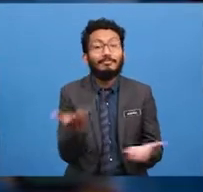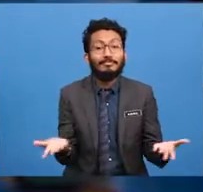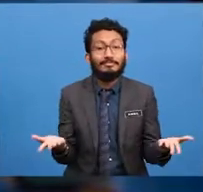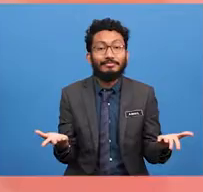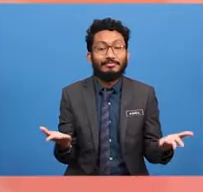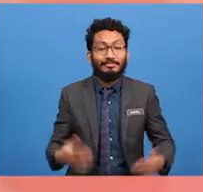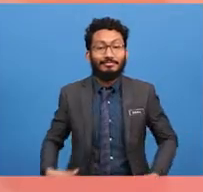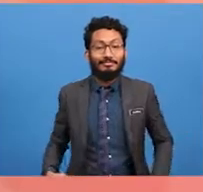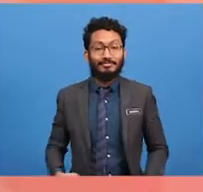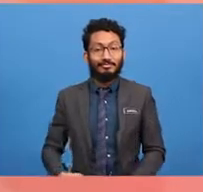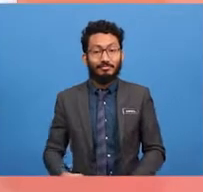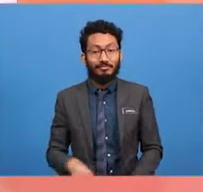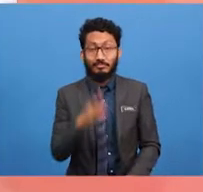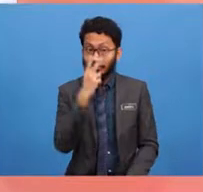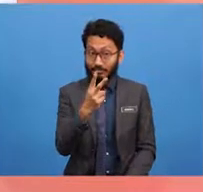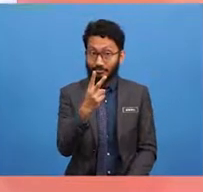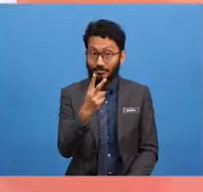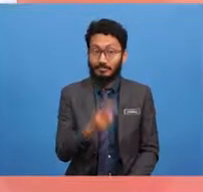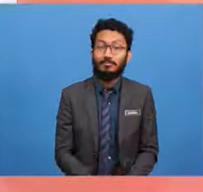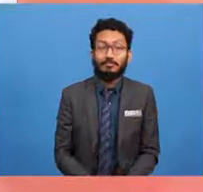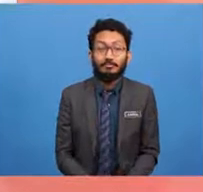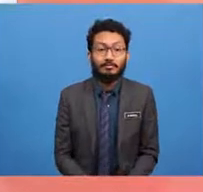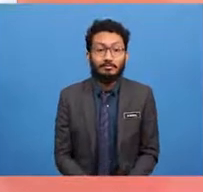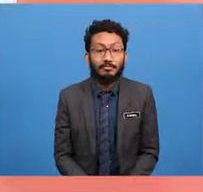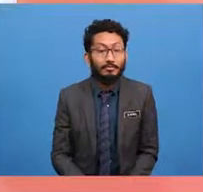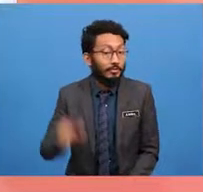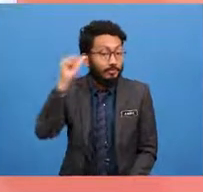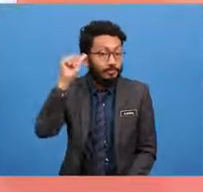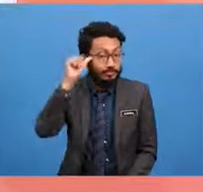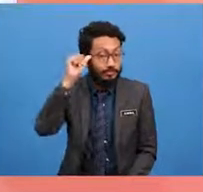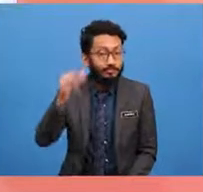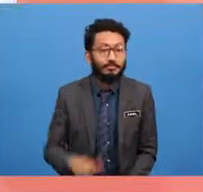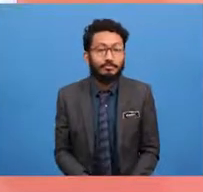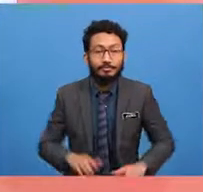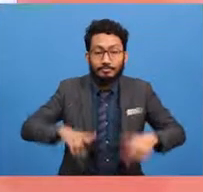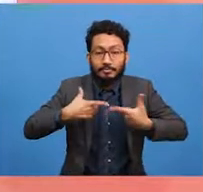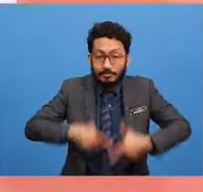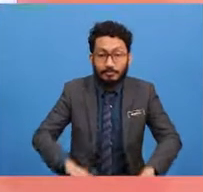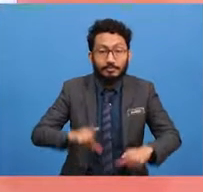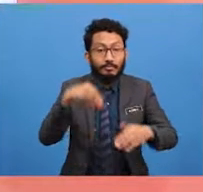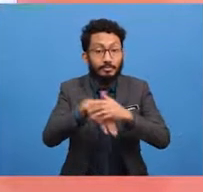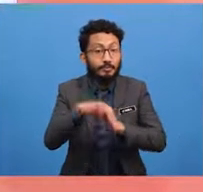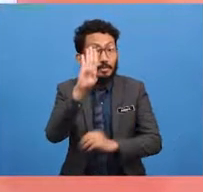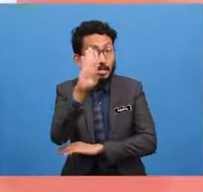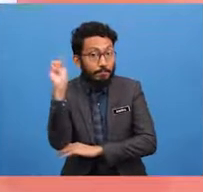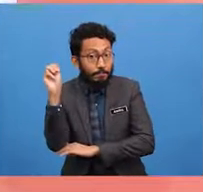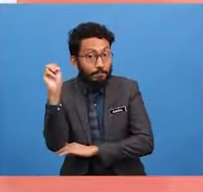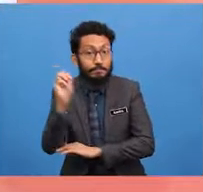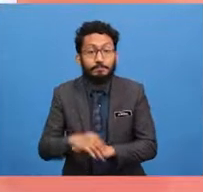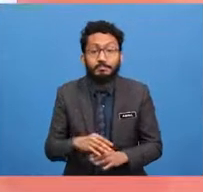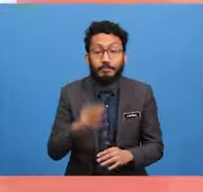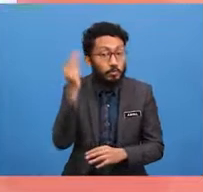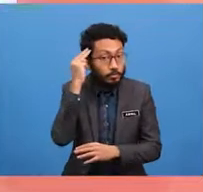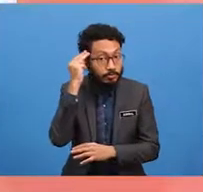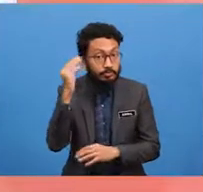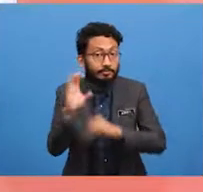Let's look at Andrew here. Andrew, who lives in Birmingham, will be visiting Mark's country for a